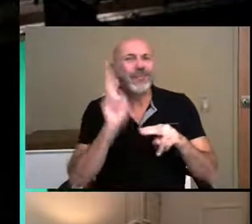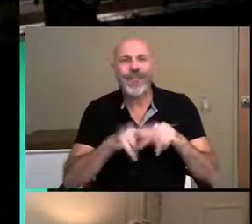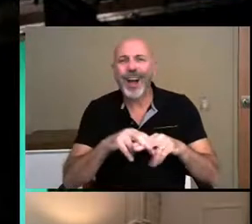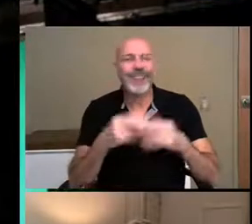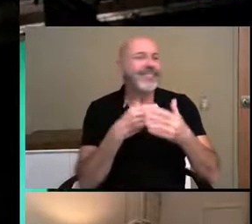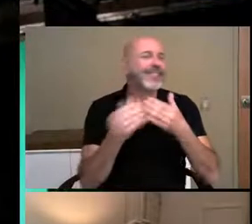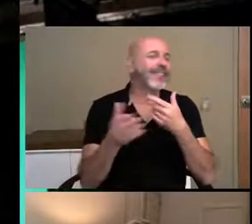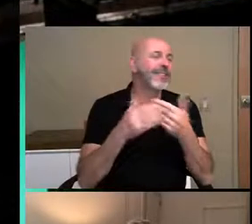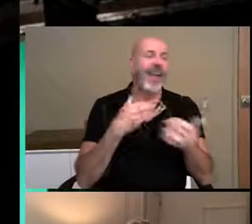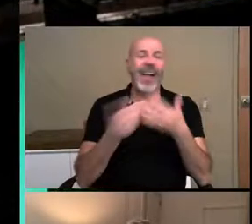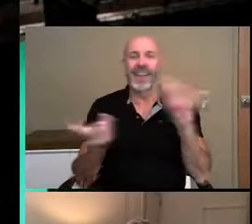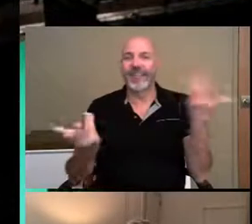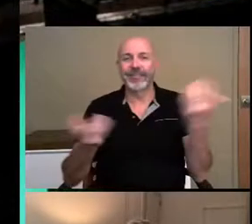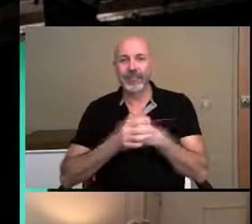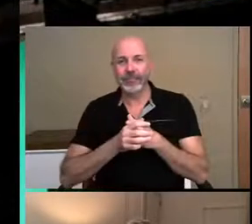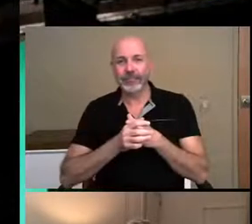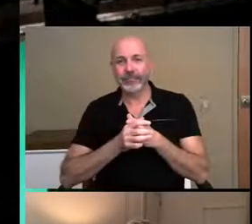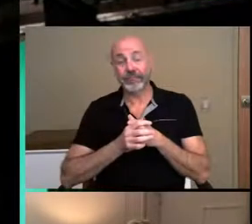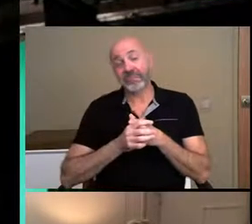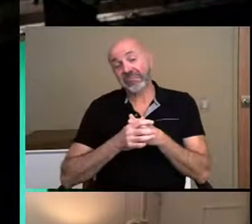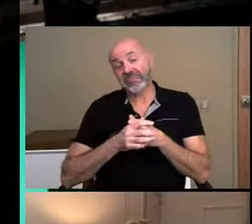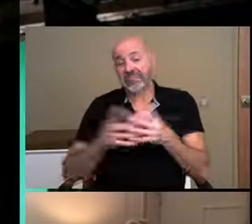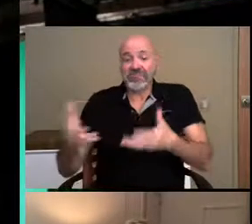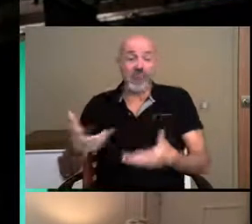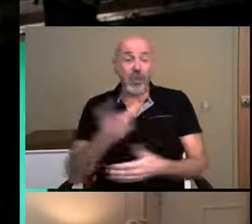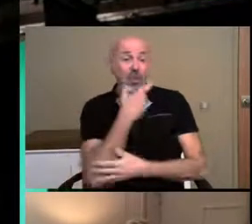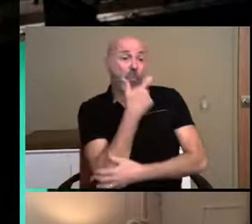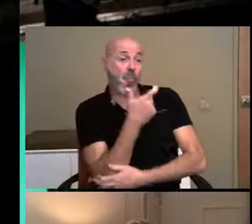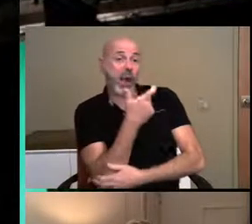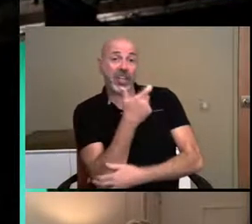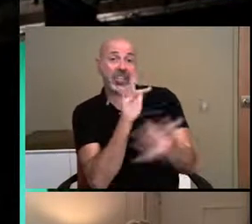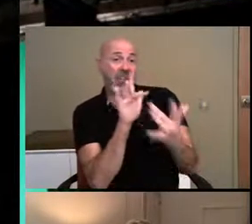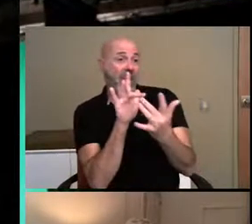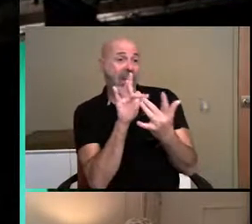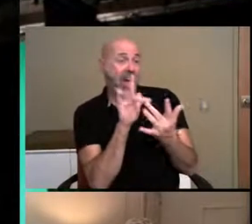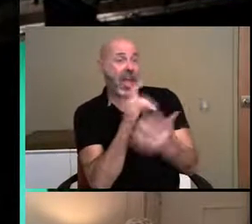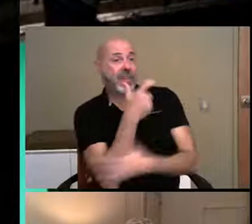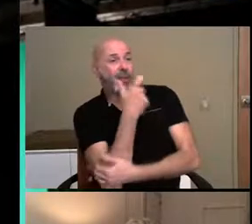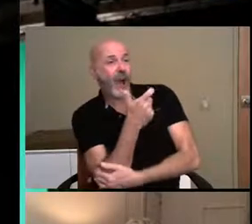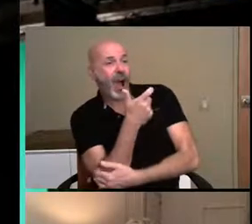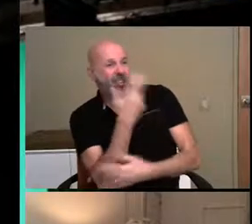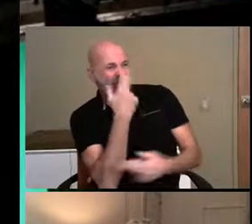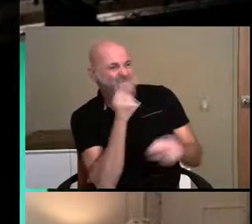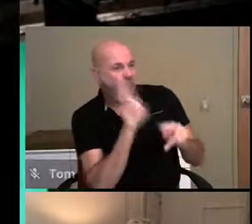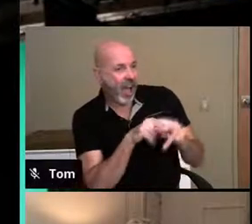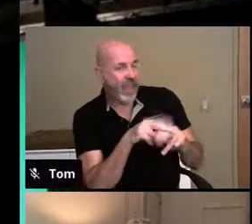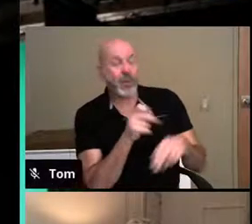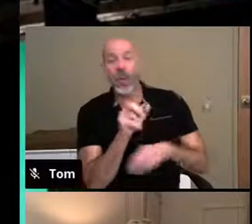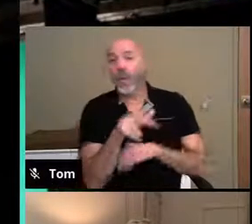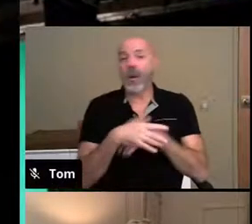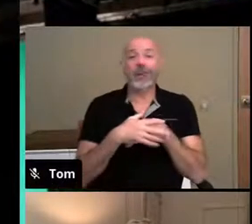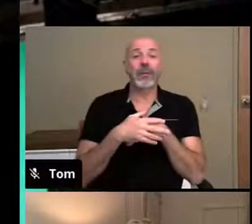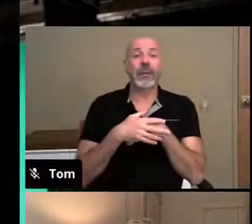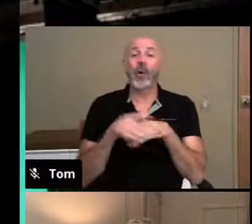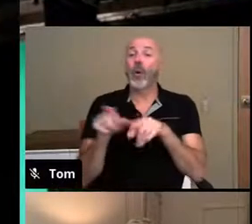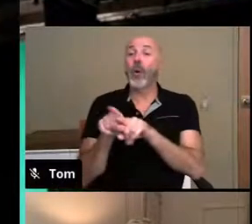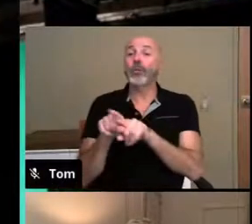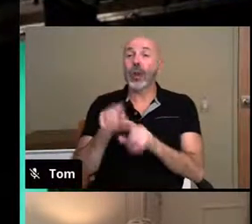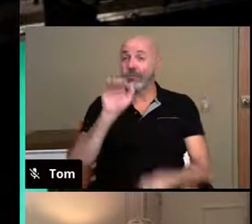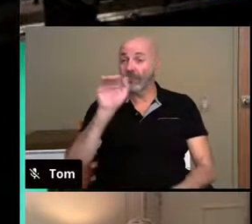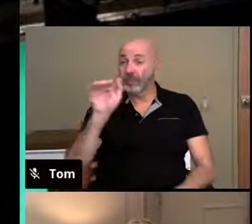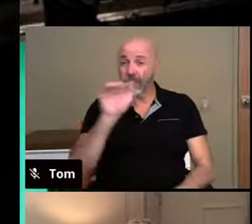to watch any of the virtual things online. Also, just a